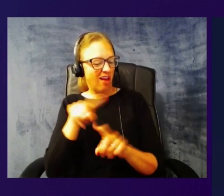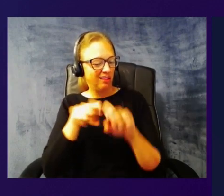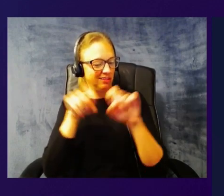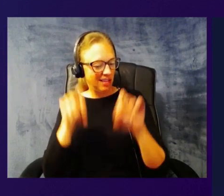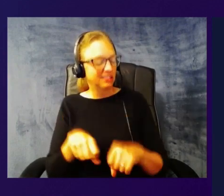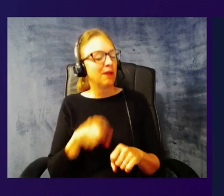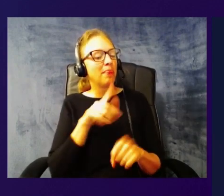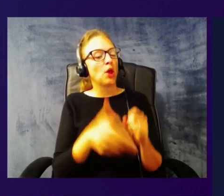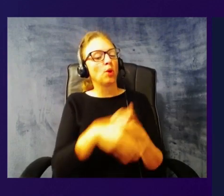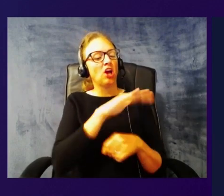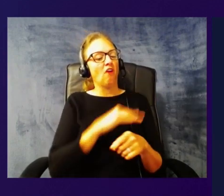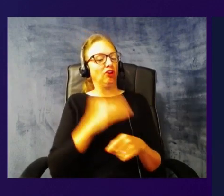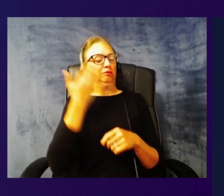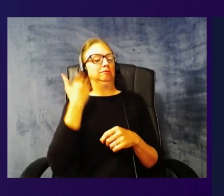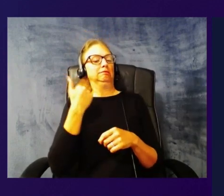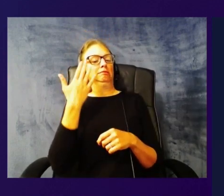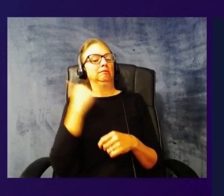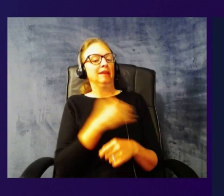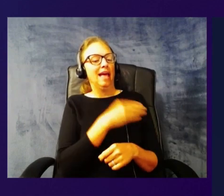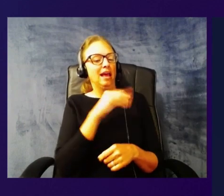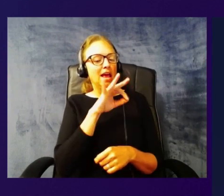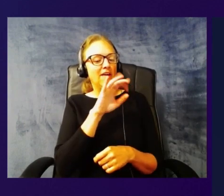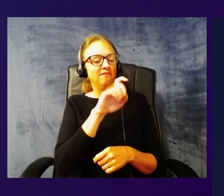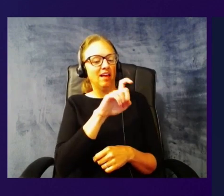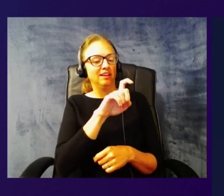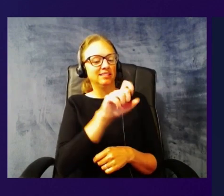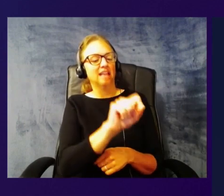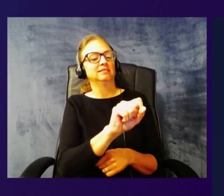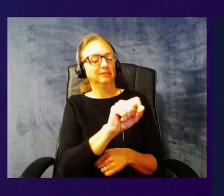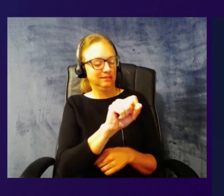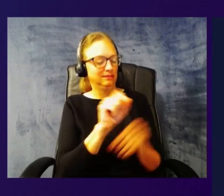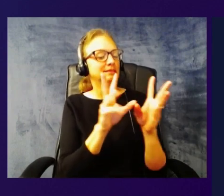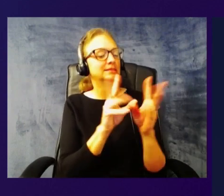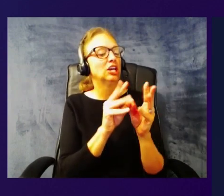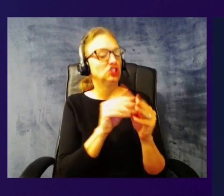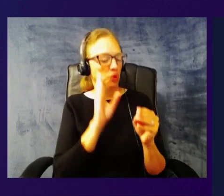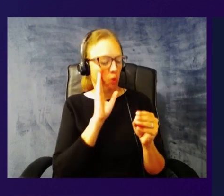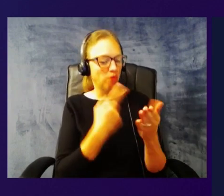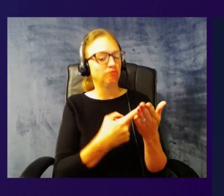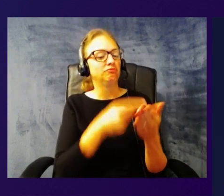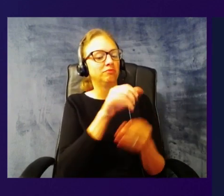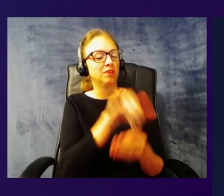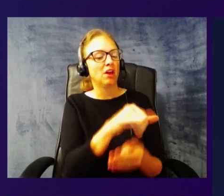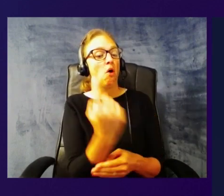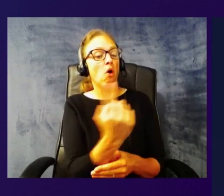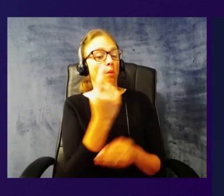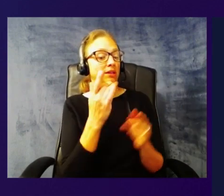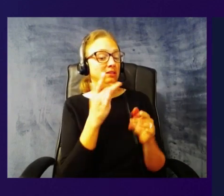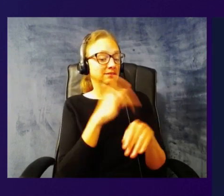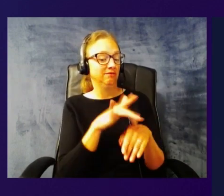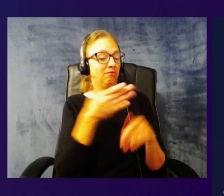covered in subsequent FSX sessions also. And of course, they are always available on our website.